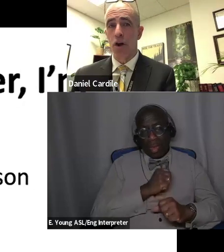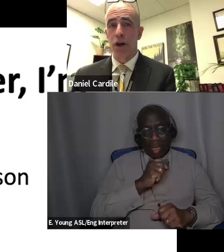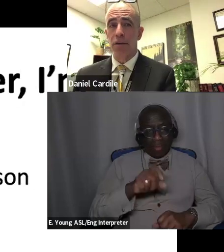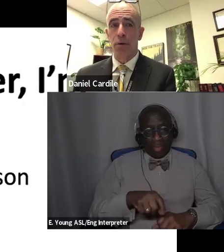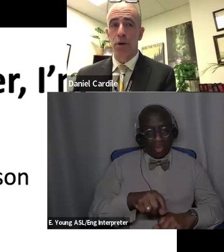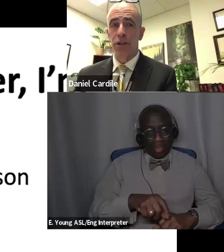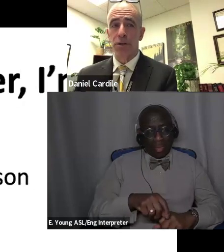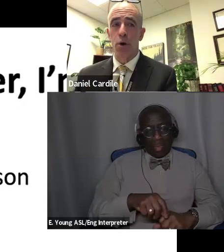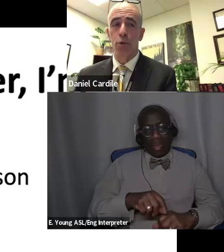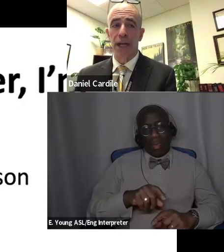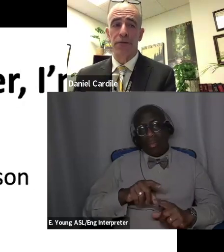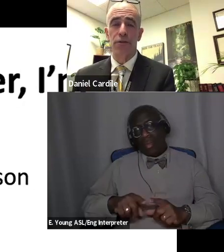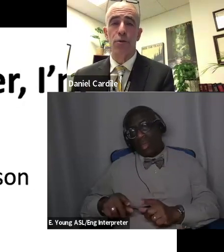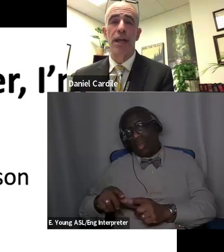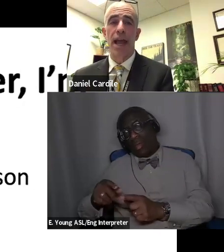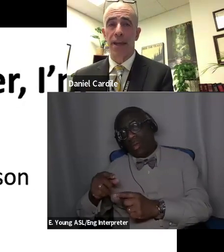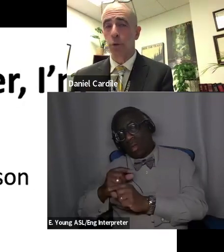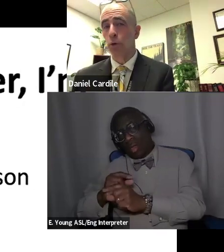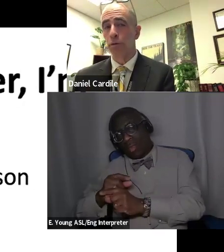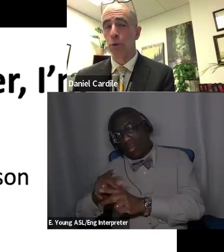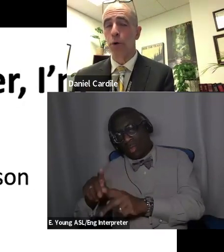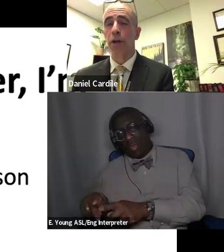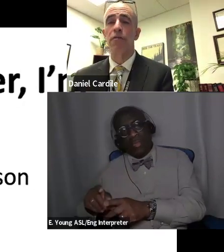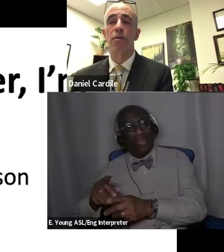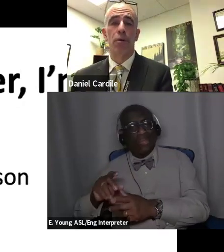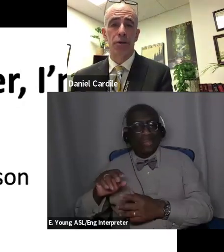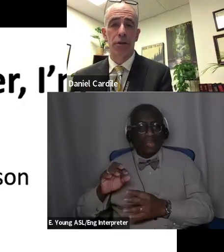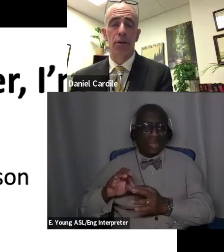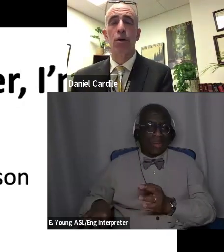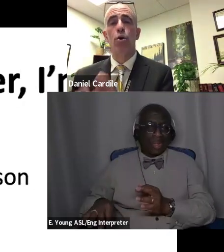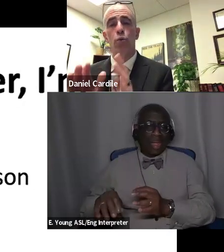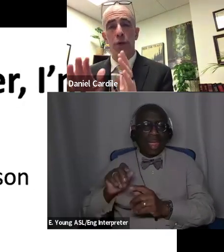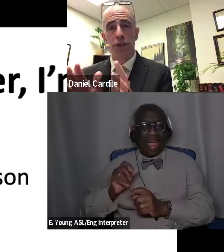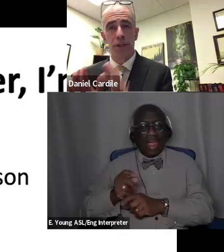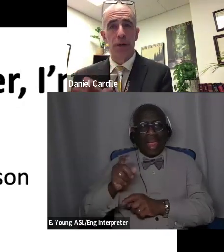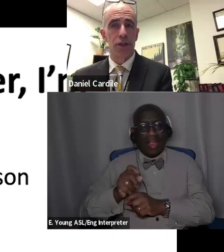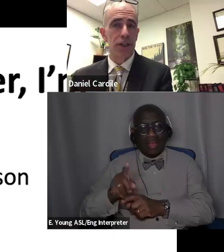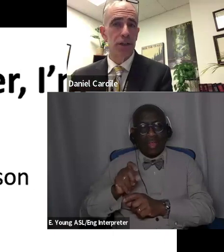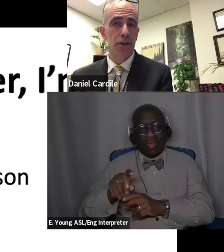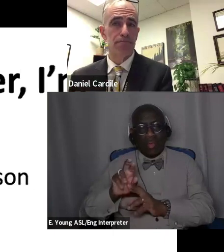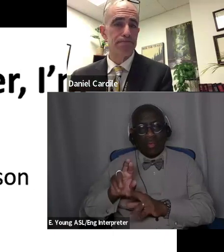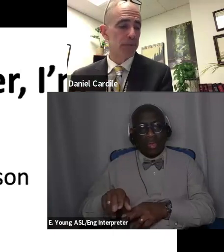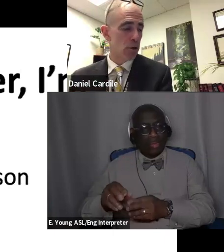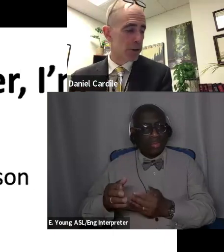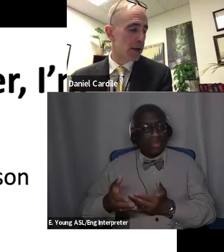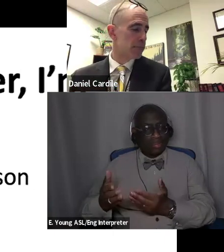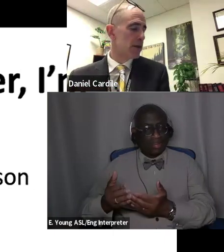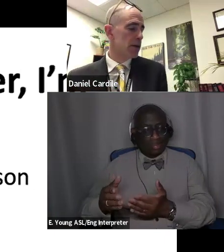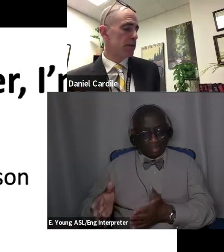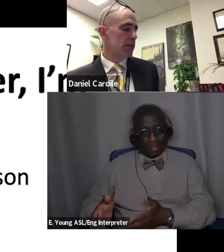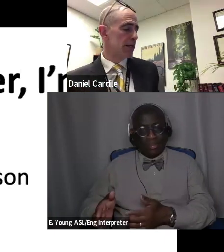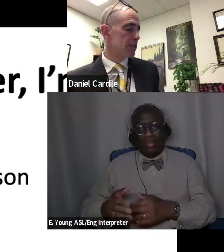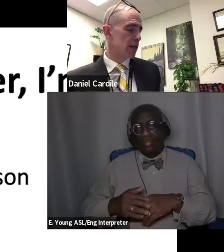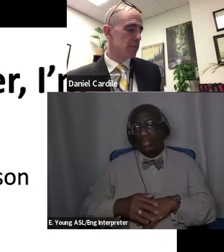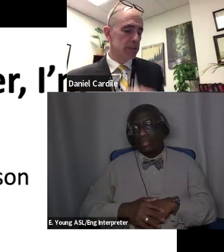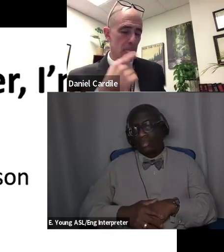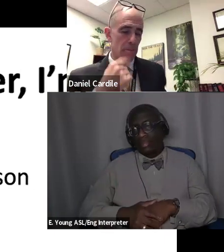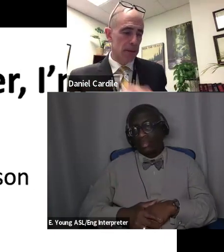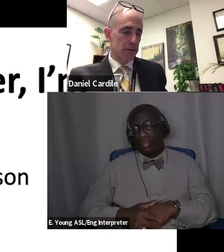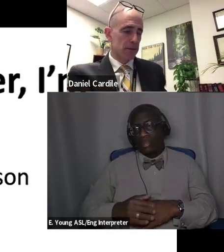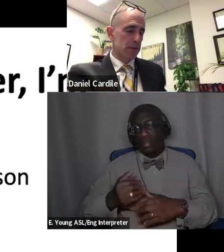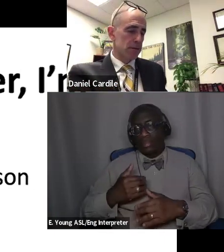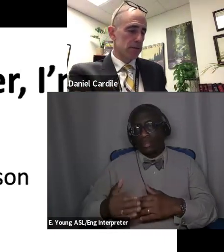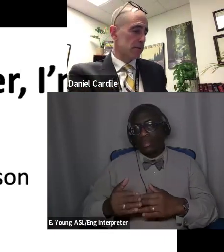have to, if you're guardian of the person, you will only have to do the annual report of the person, which is much easier. Okay, next slide,